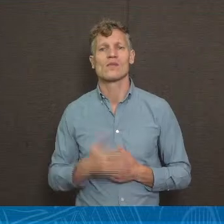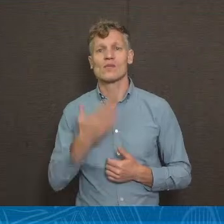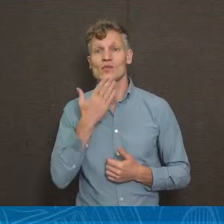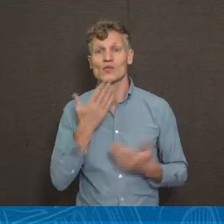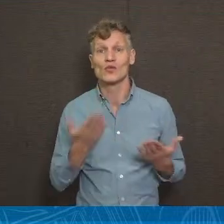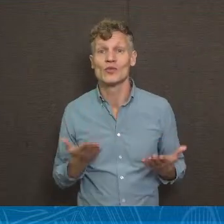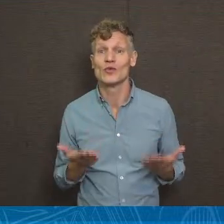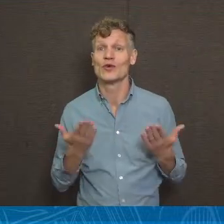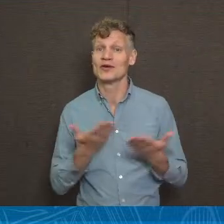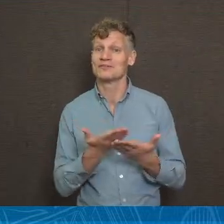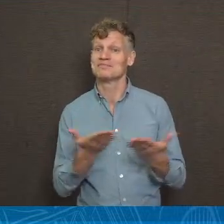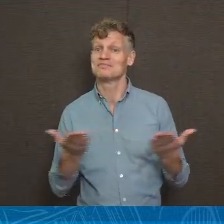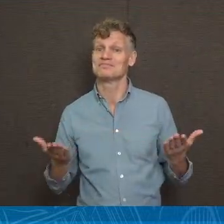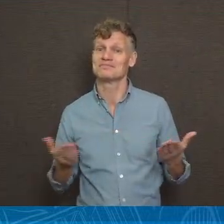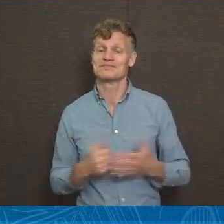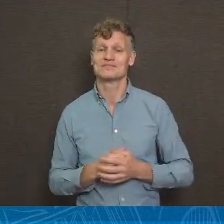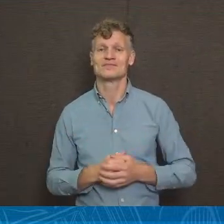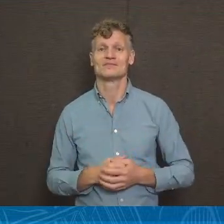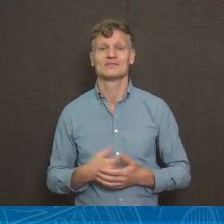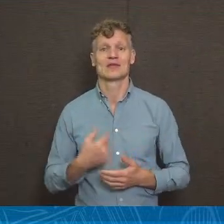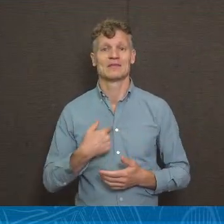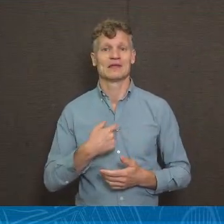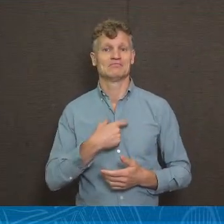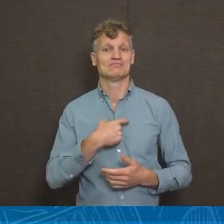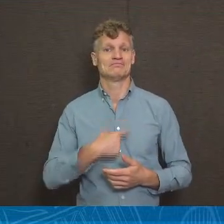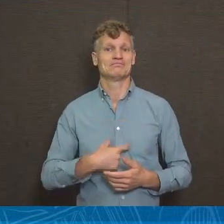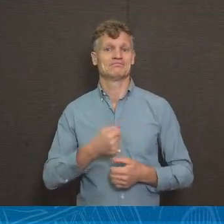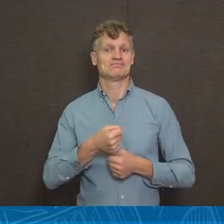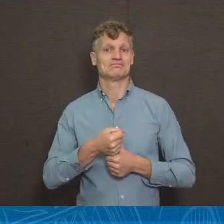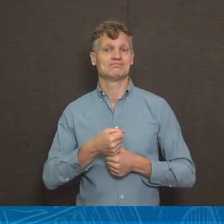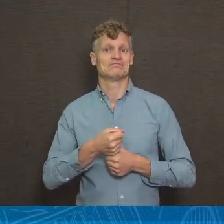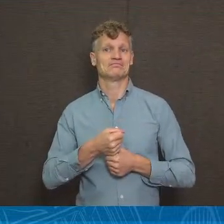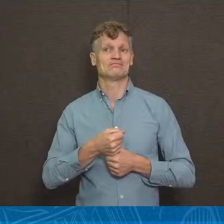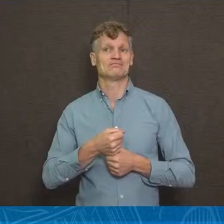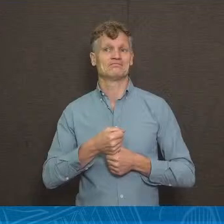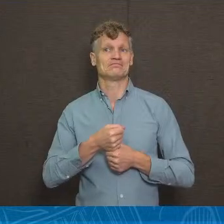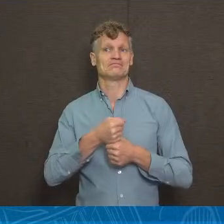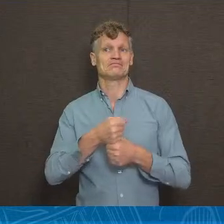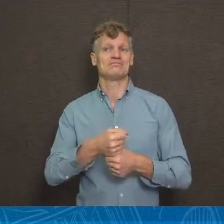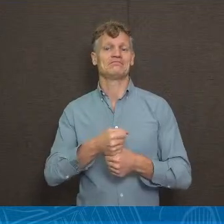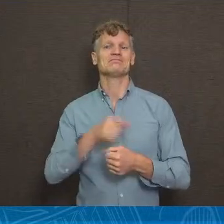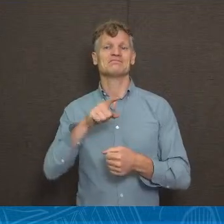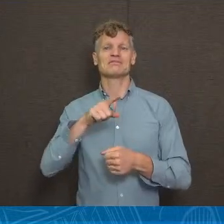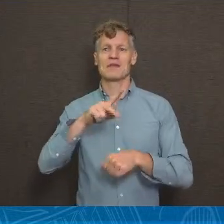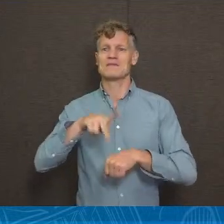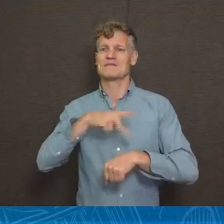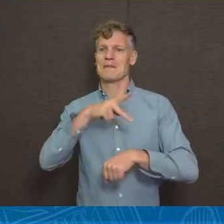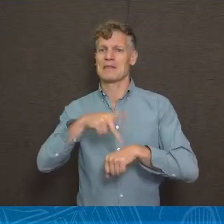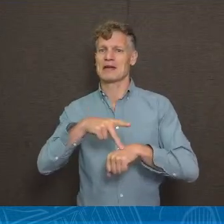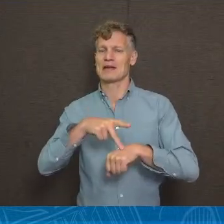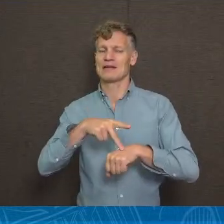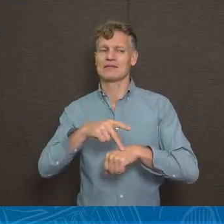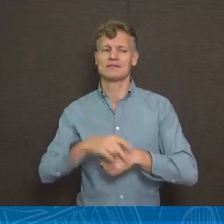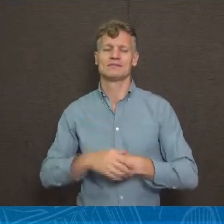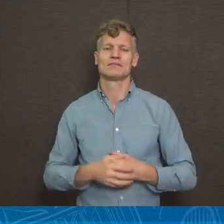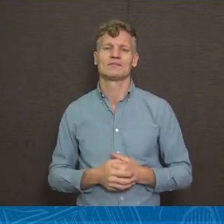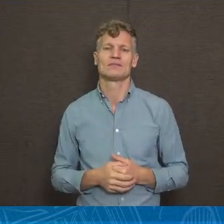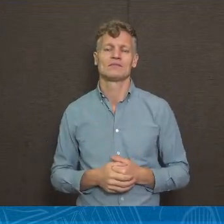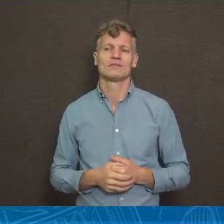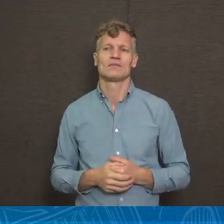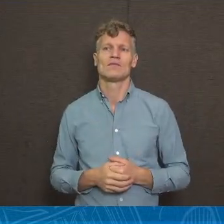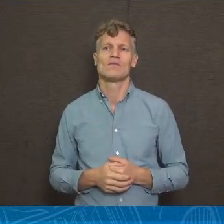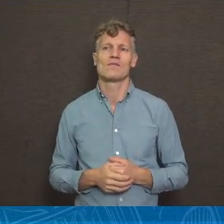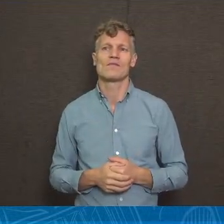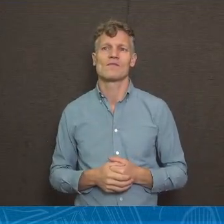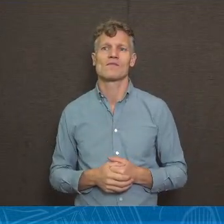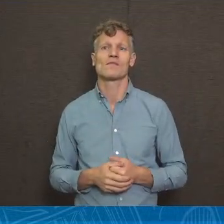morning, everyone. I am Marcelo Monquil from Southern Central Mindanao. No, so we are talking